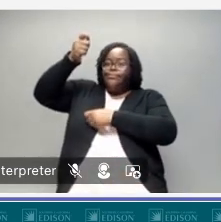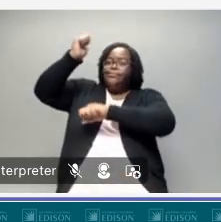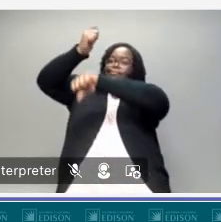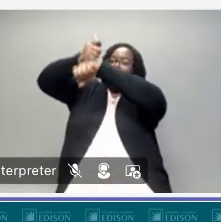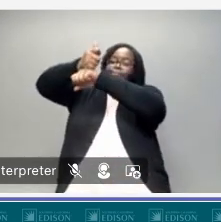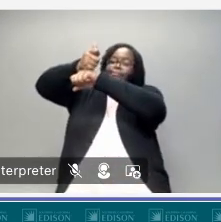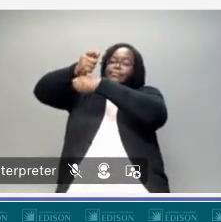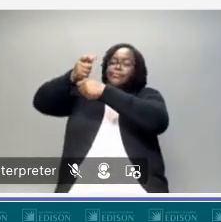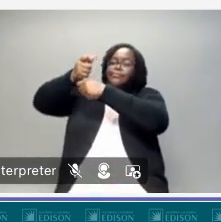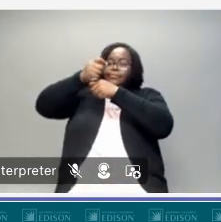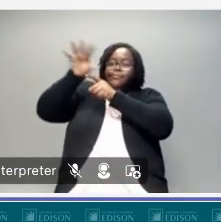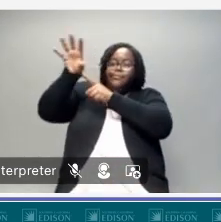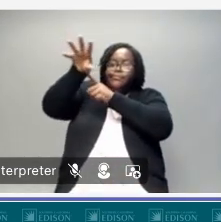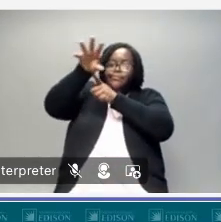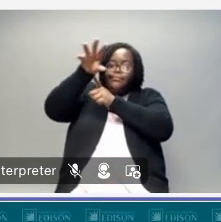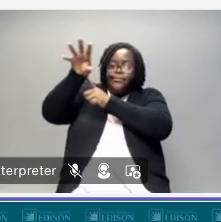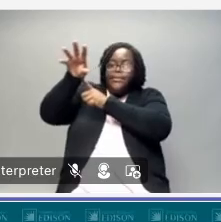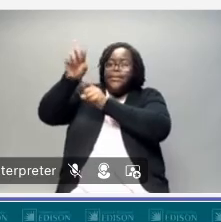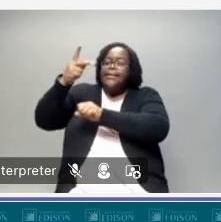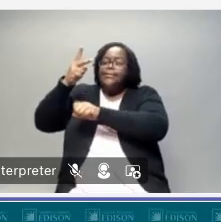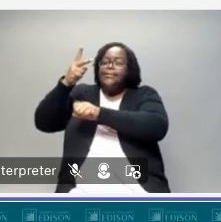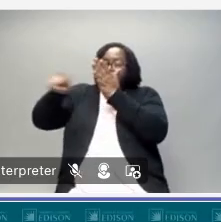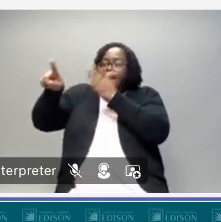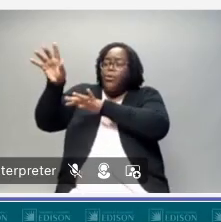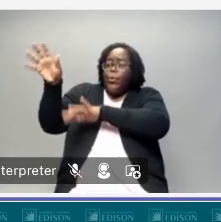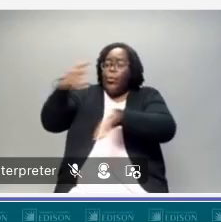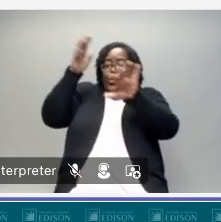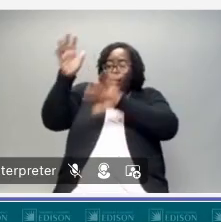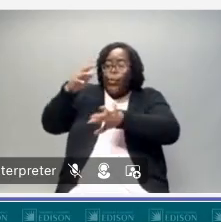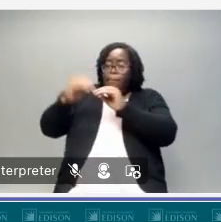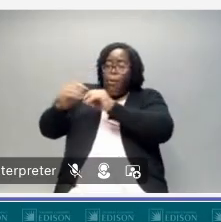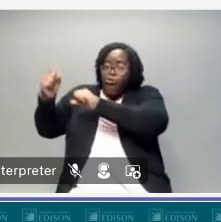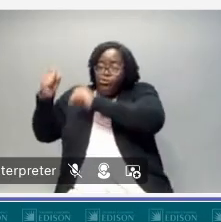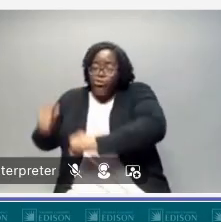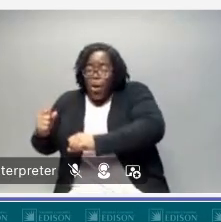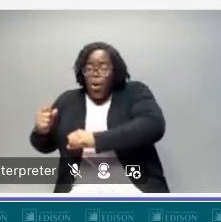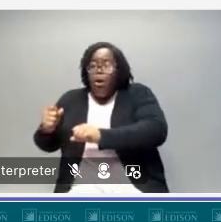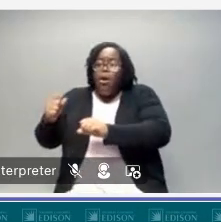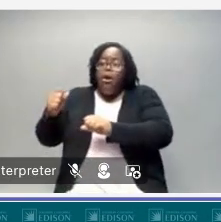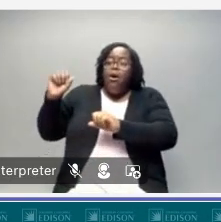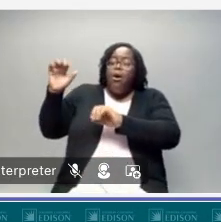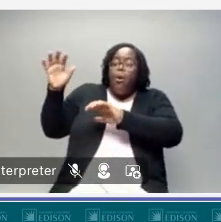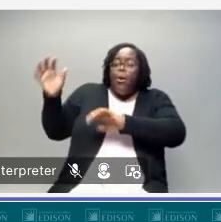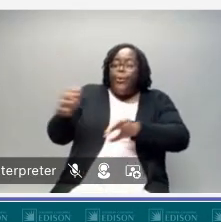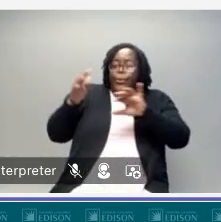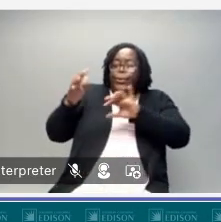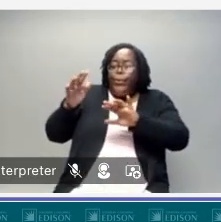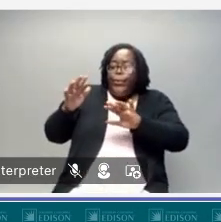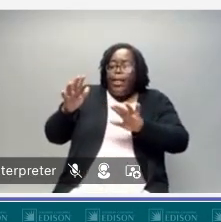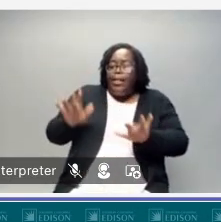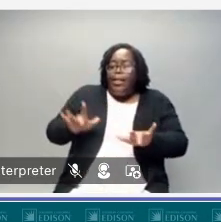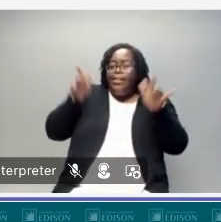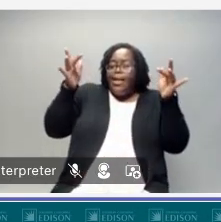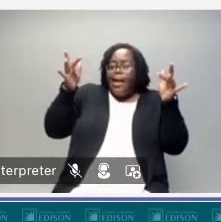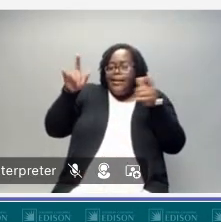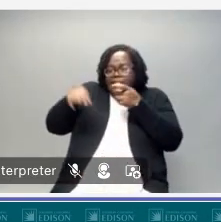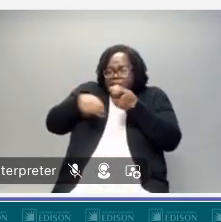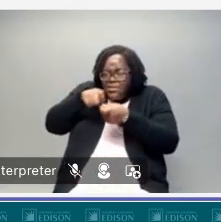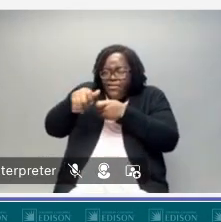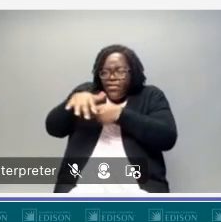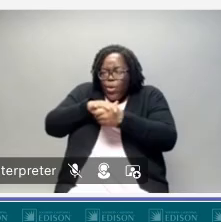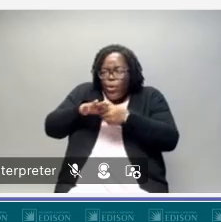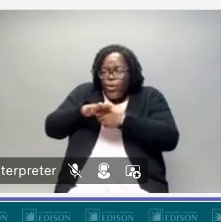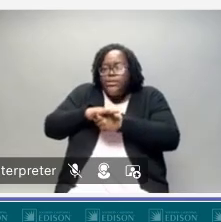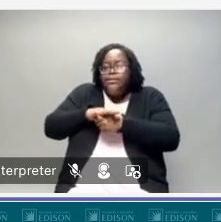if the wind is specifically stronger or not as strong in a exact location, and that they'll call that